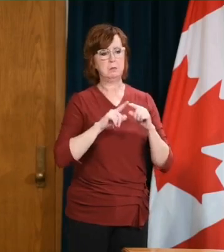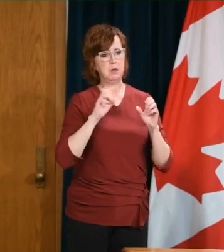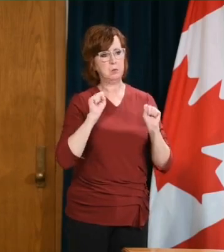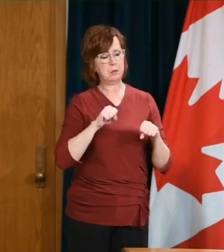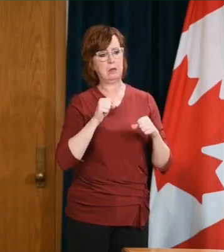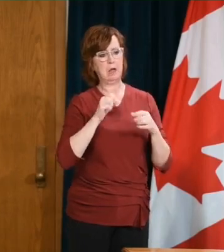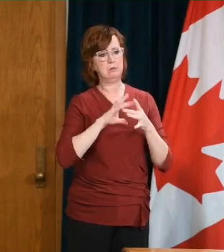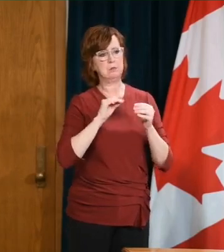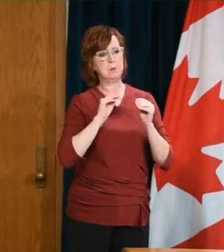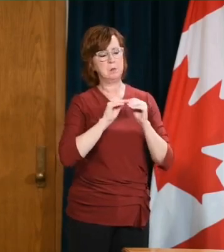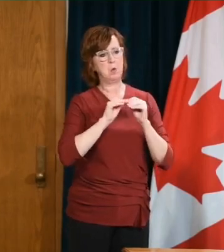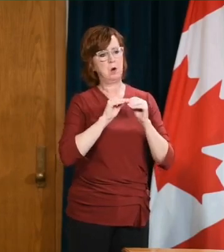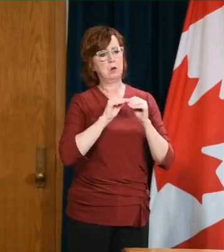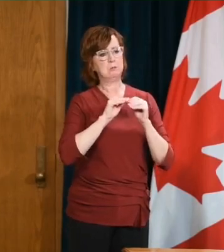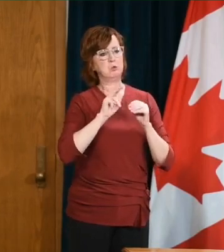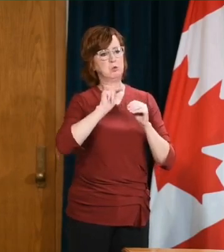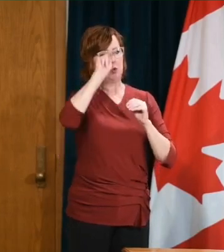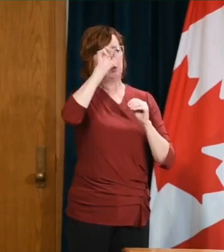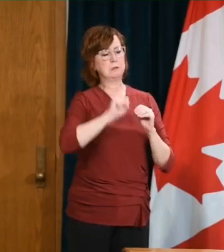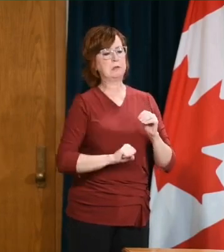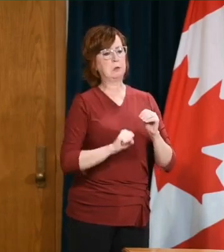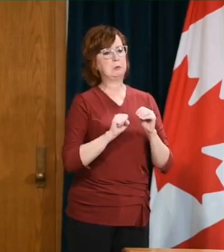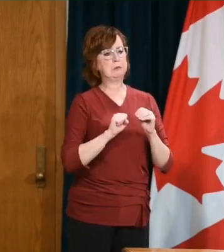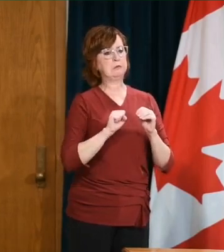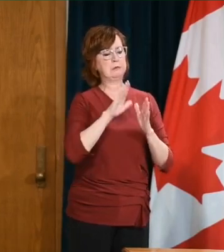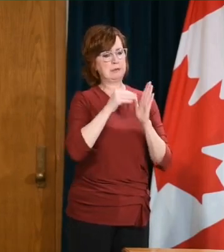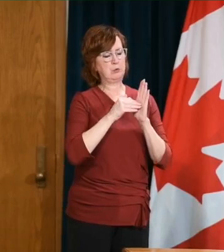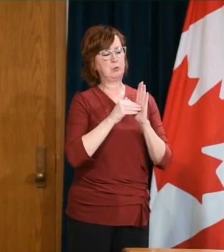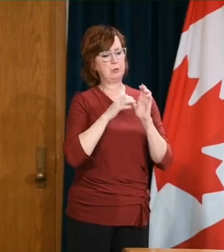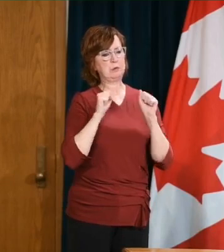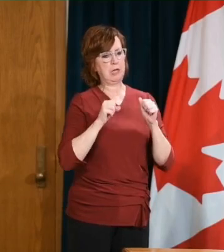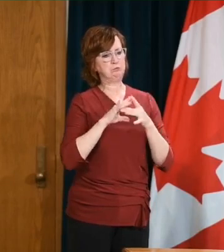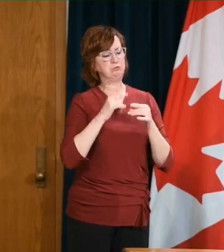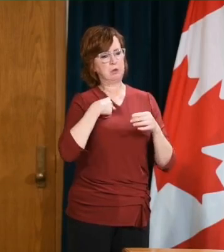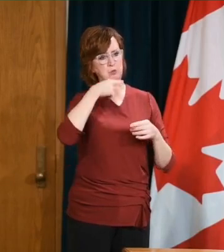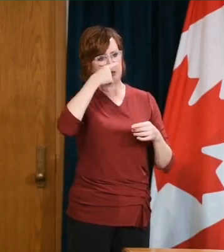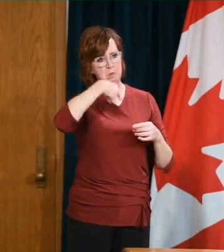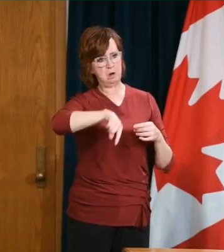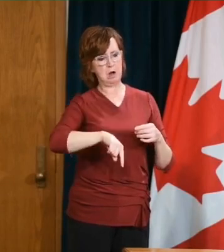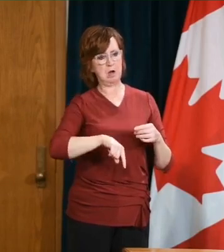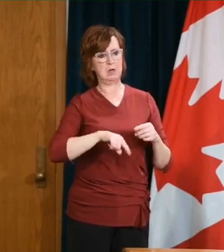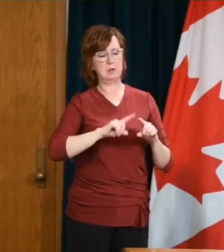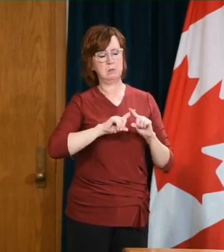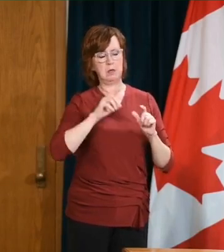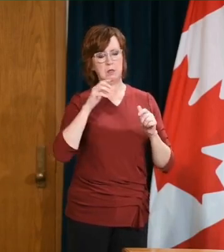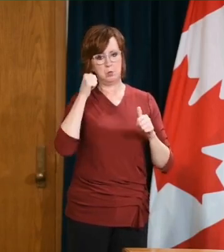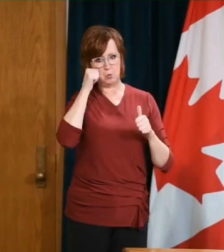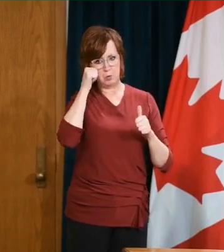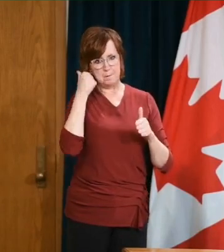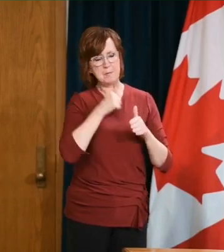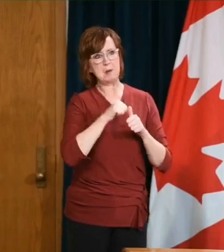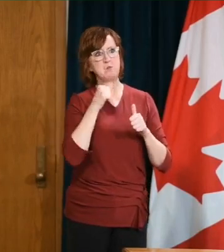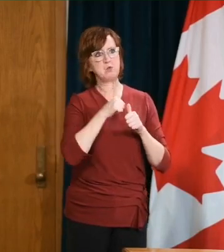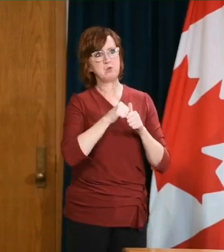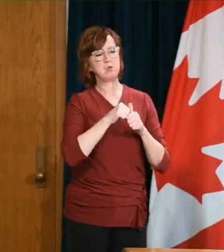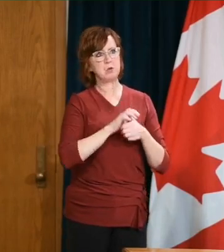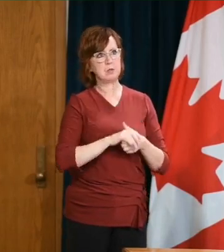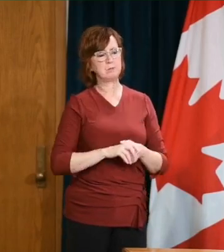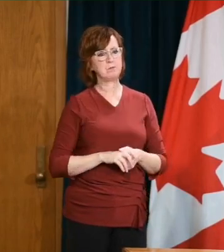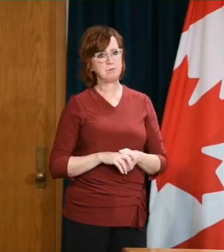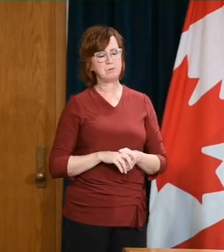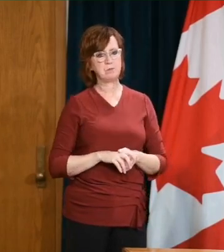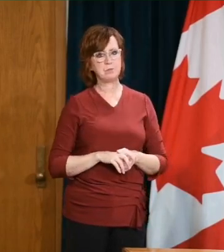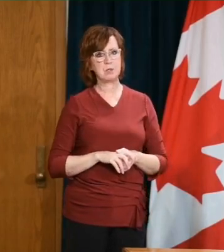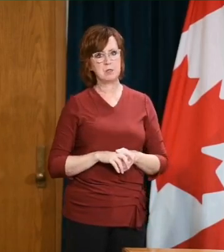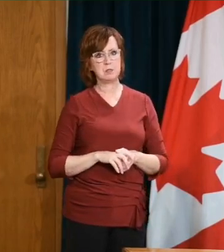level. But I think, we always have to remember that, as far as we can tell based on our testing